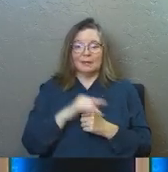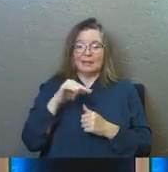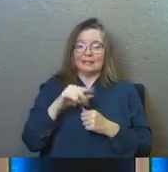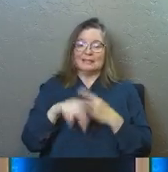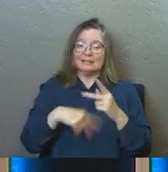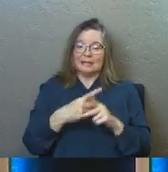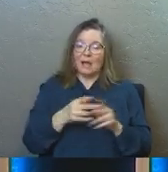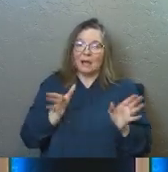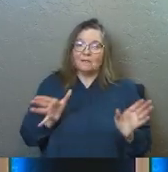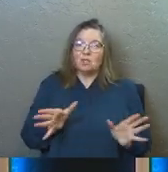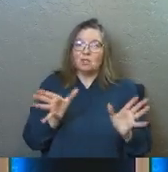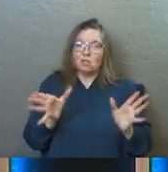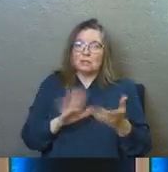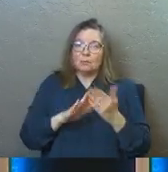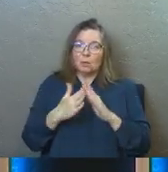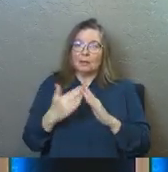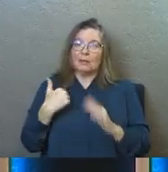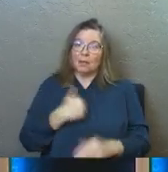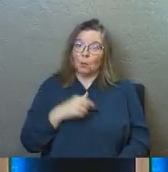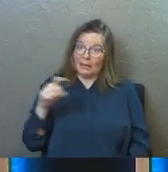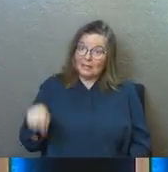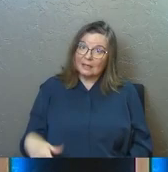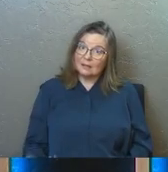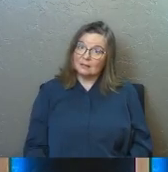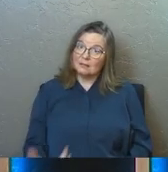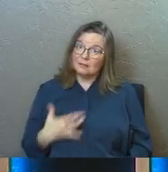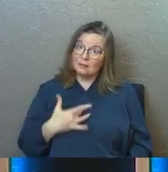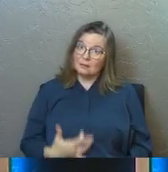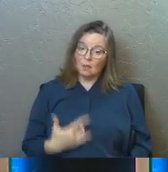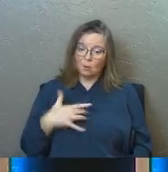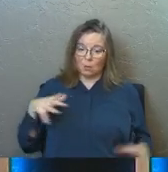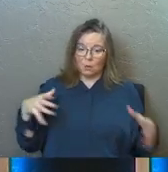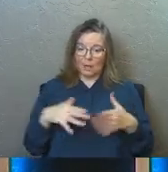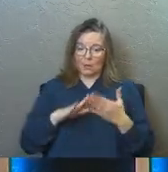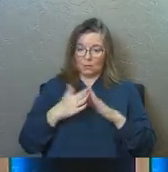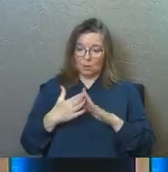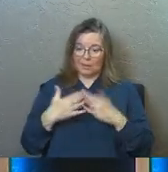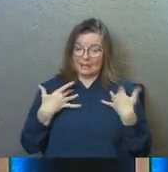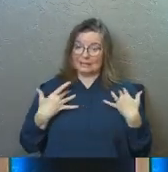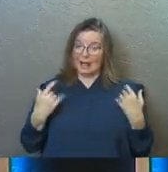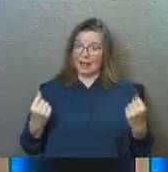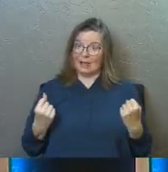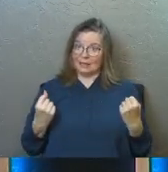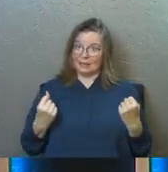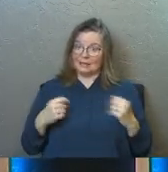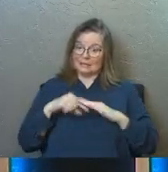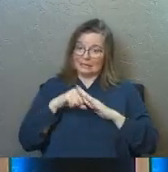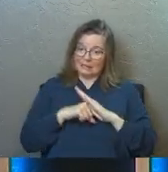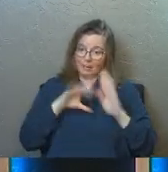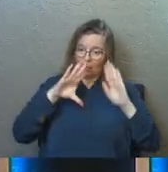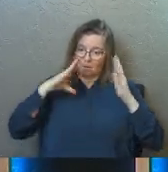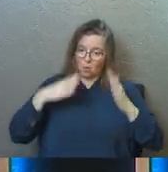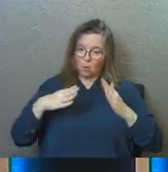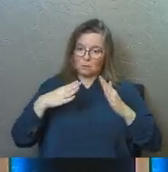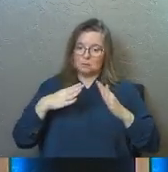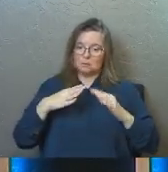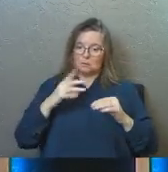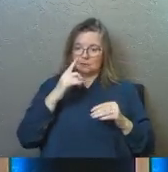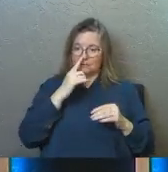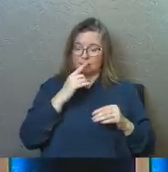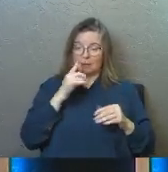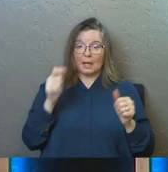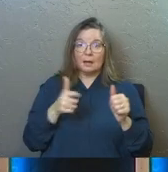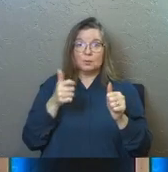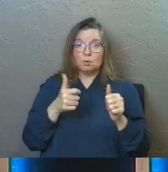This is the kind of encouraging community that we need. When we're gathered with a community that is healthy and it's deep and it's focused